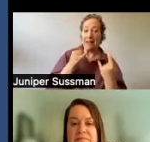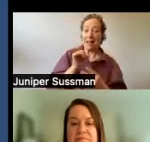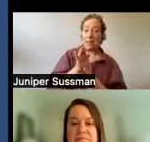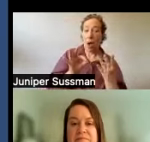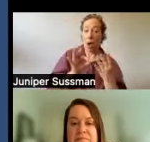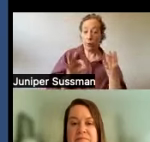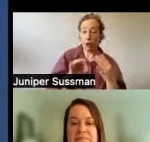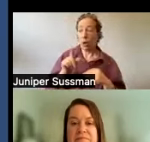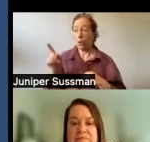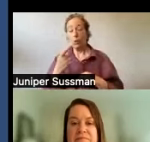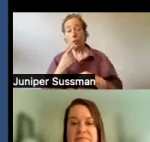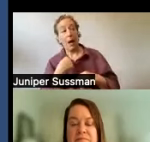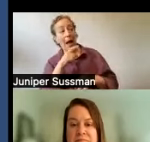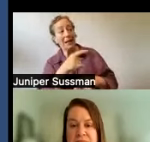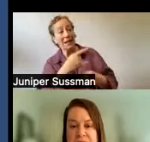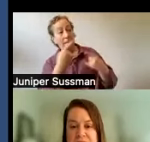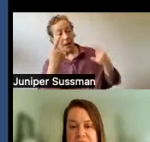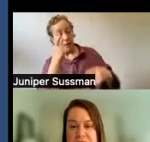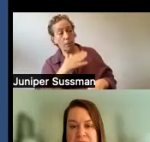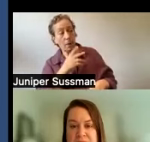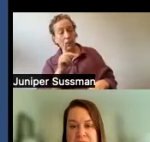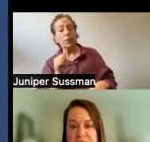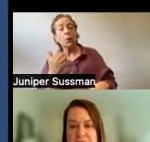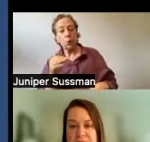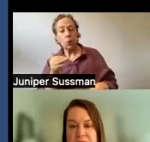And I think, you know, the exception might be